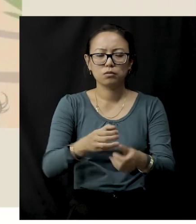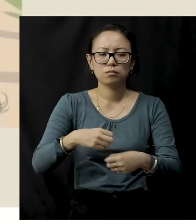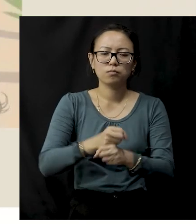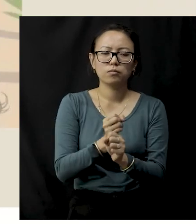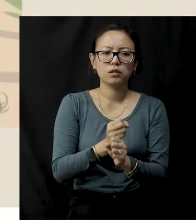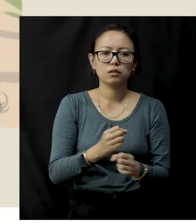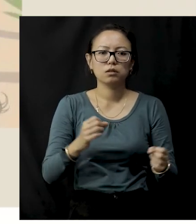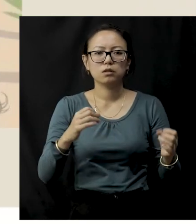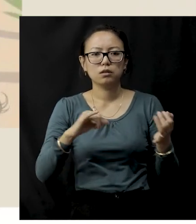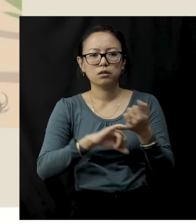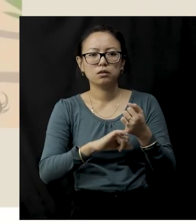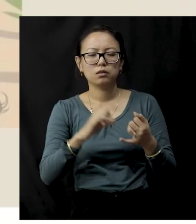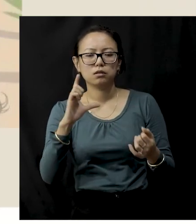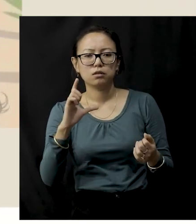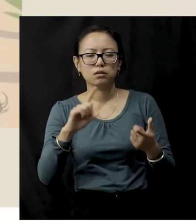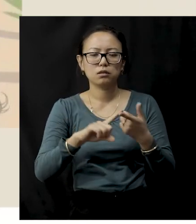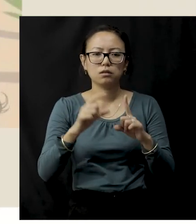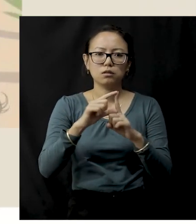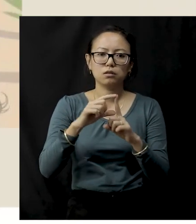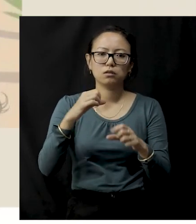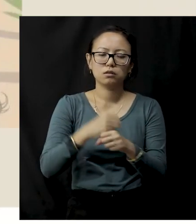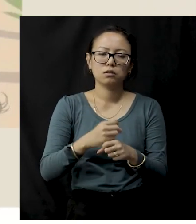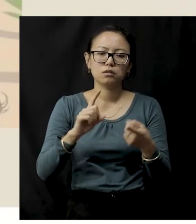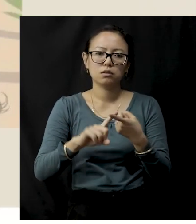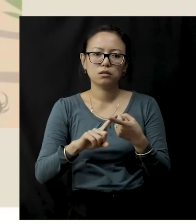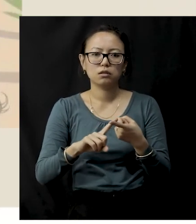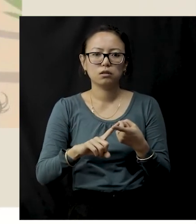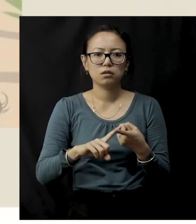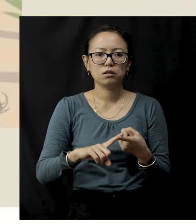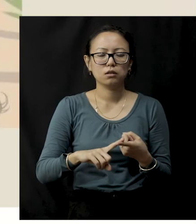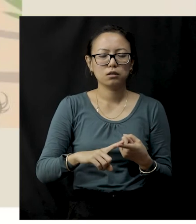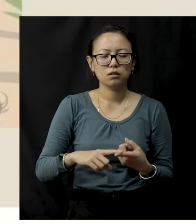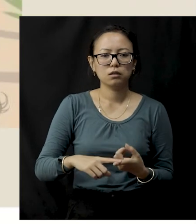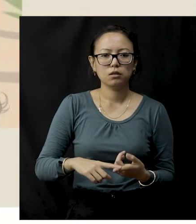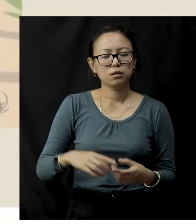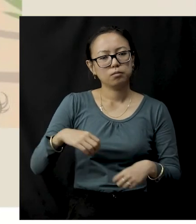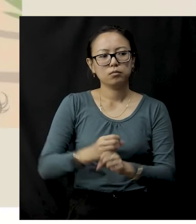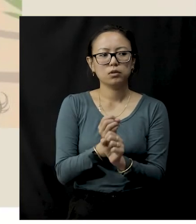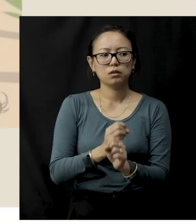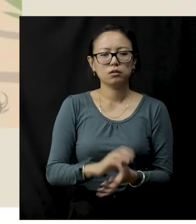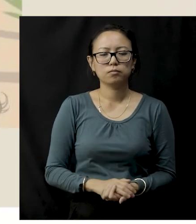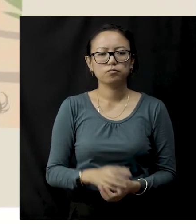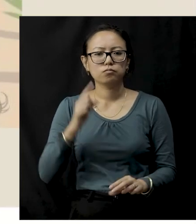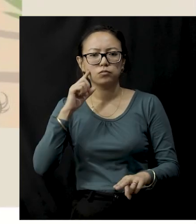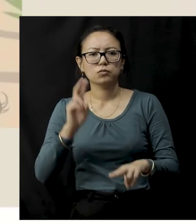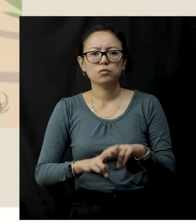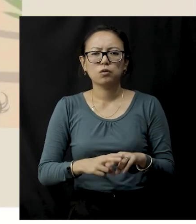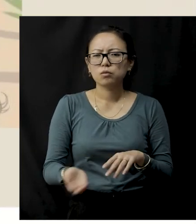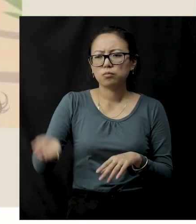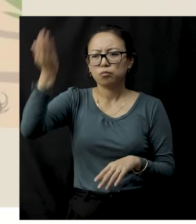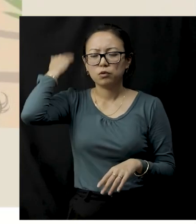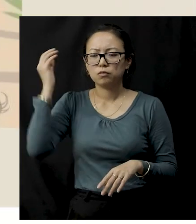then after all these thoughts, you know, if human beings have not thought about a wheel, then we wouldn't